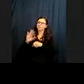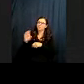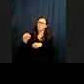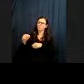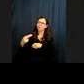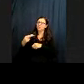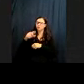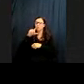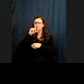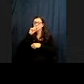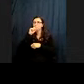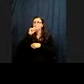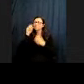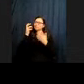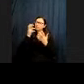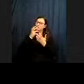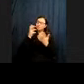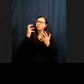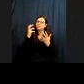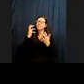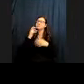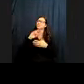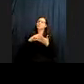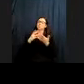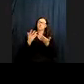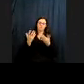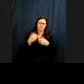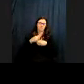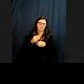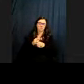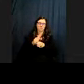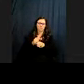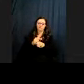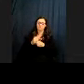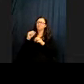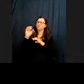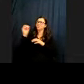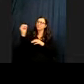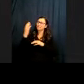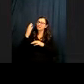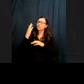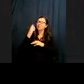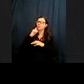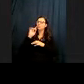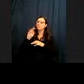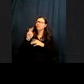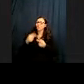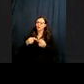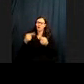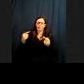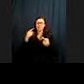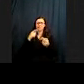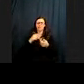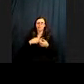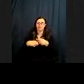birds wondrous, what makes the stab of sun for the vine the opposite force of attraction.